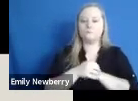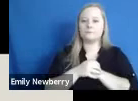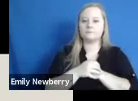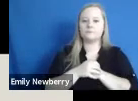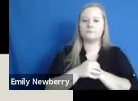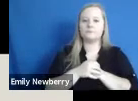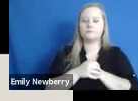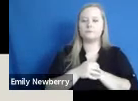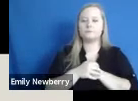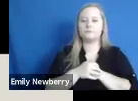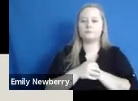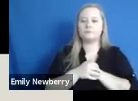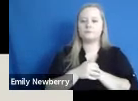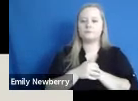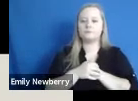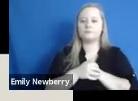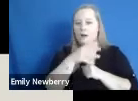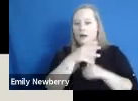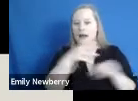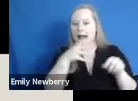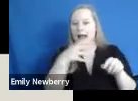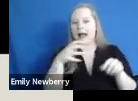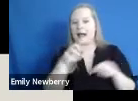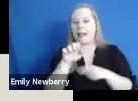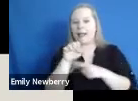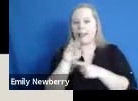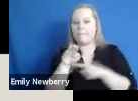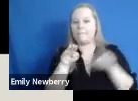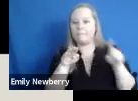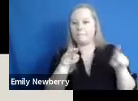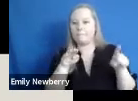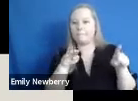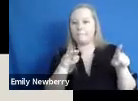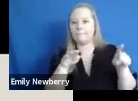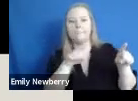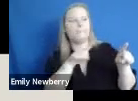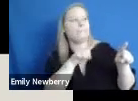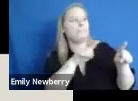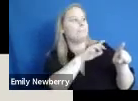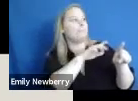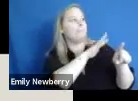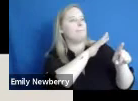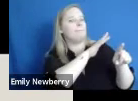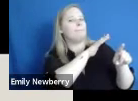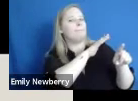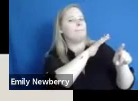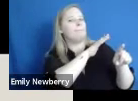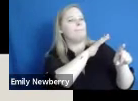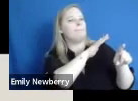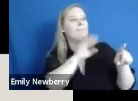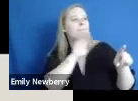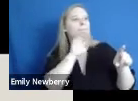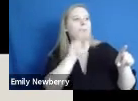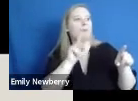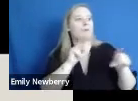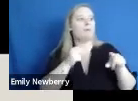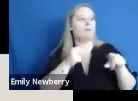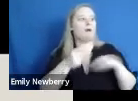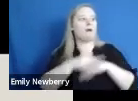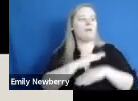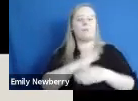This is our ag lab. Is the name here? The representative. All right, I'll cover the part of